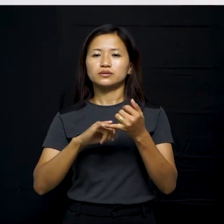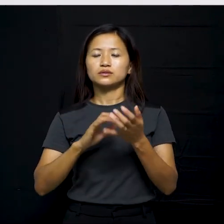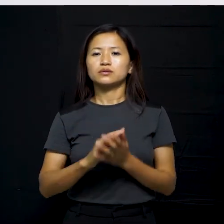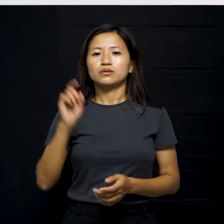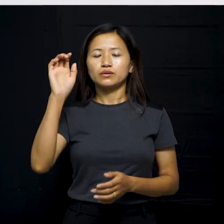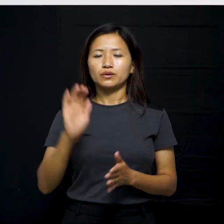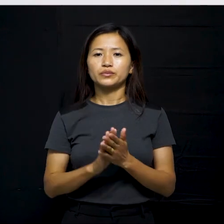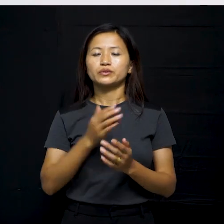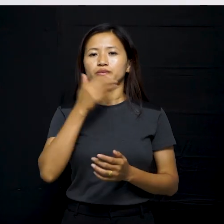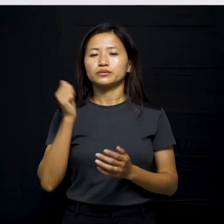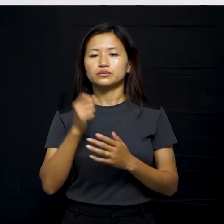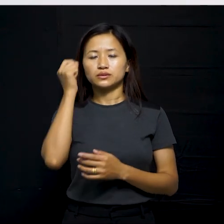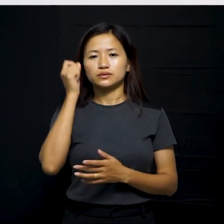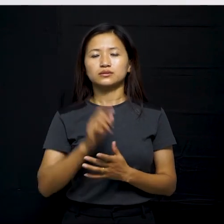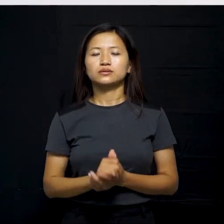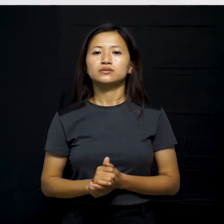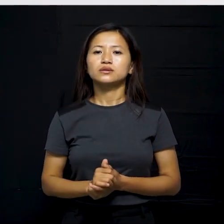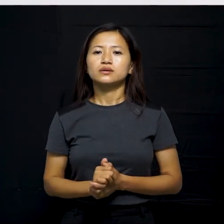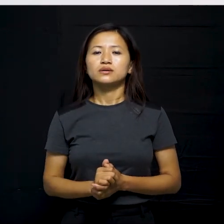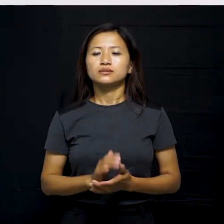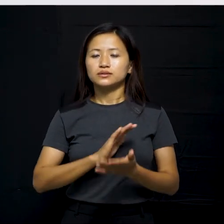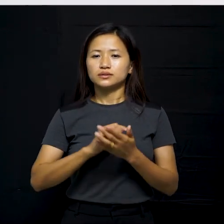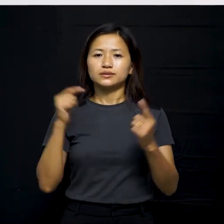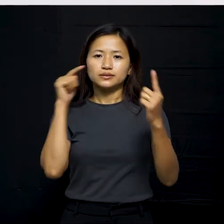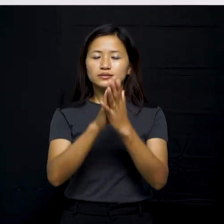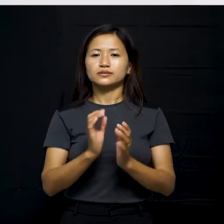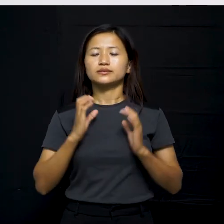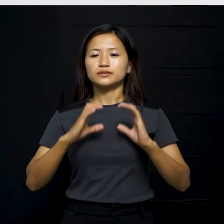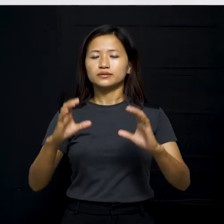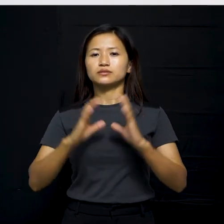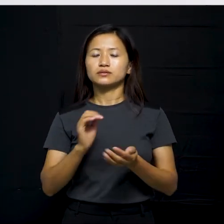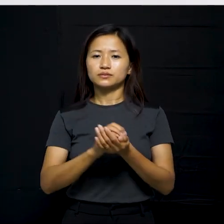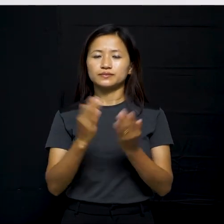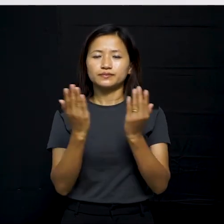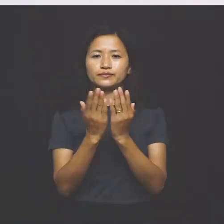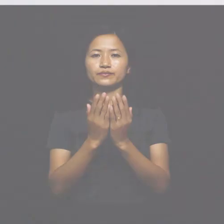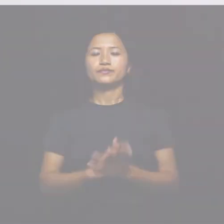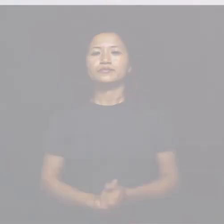I hope and believe that you have understood. So till then, take care and keep studying.